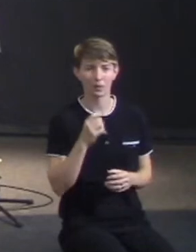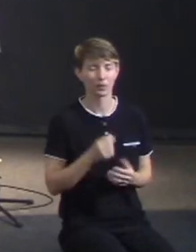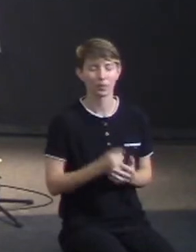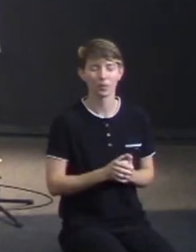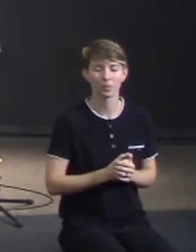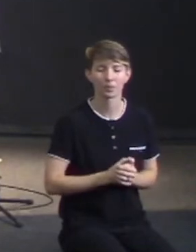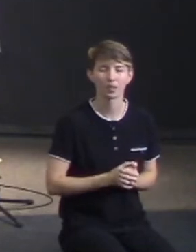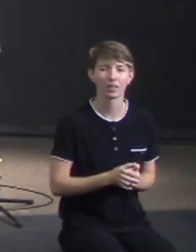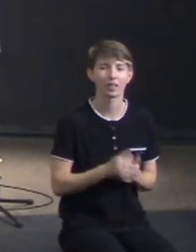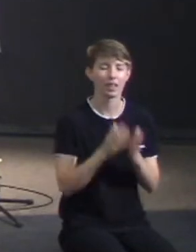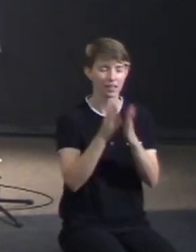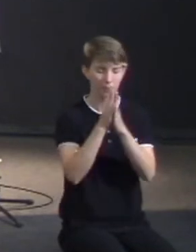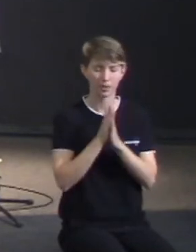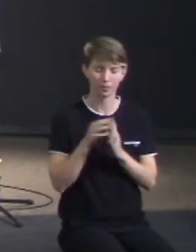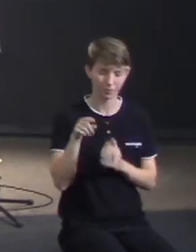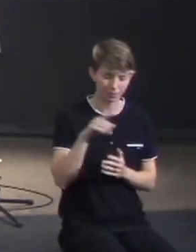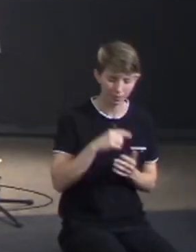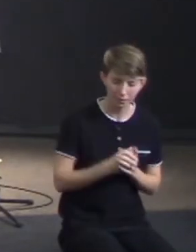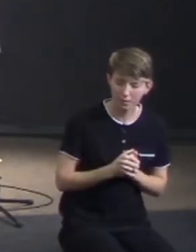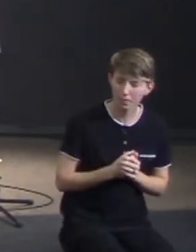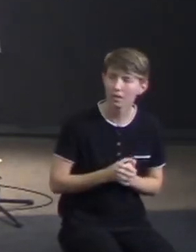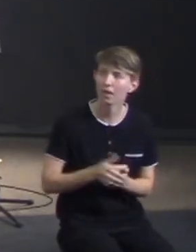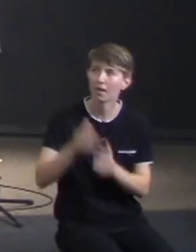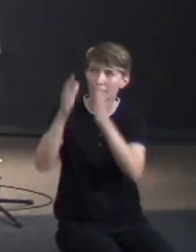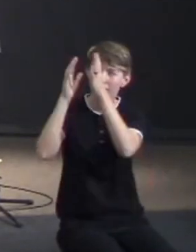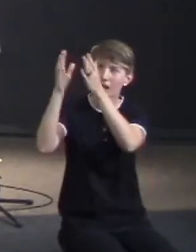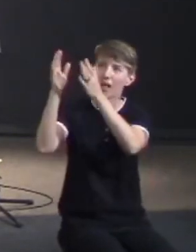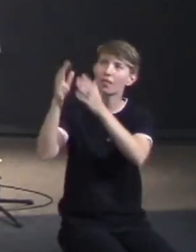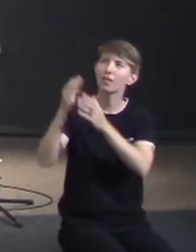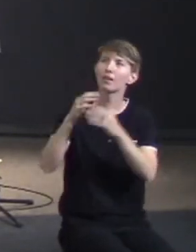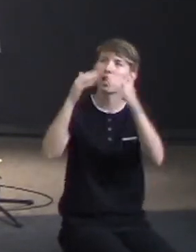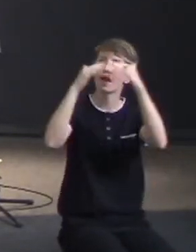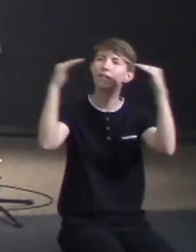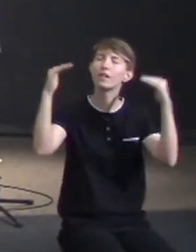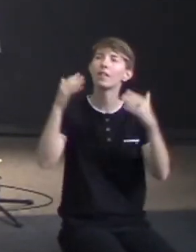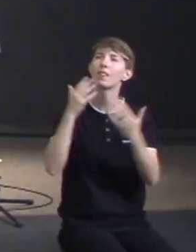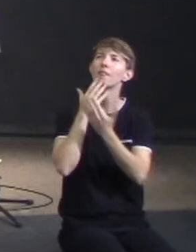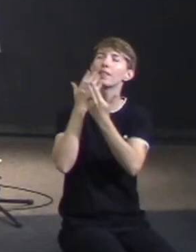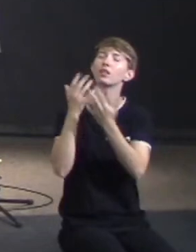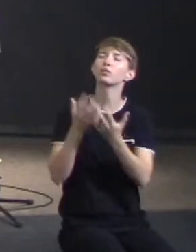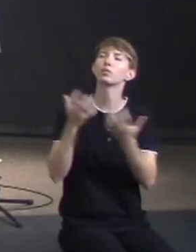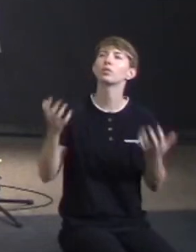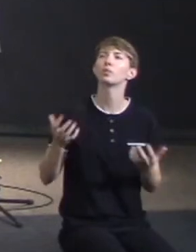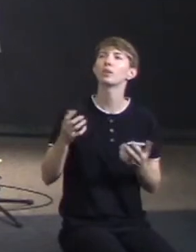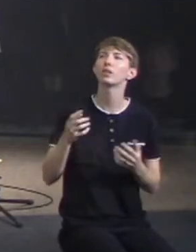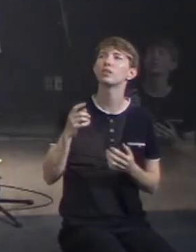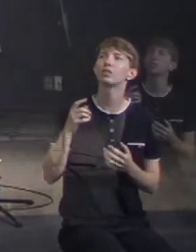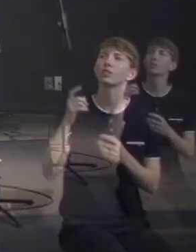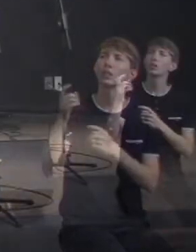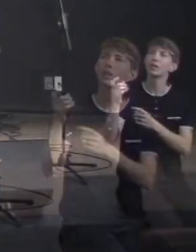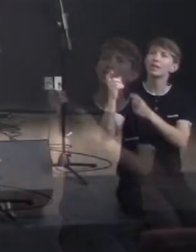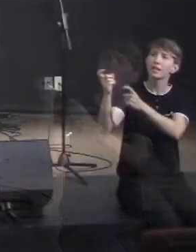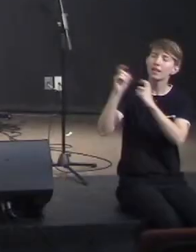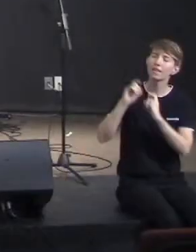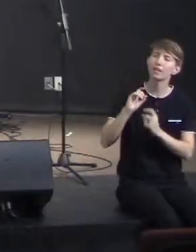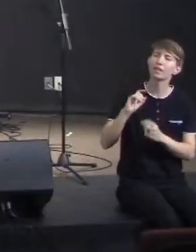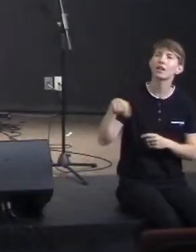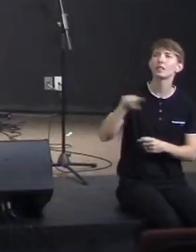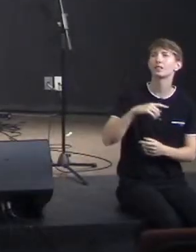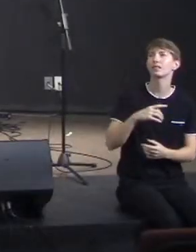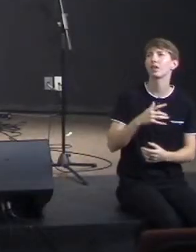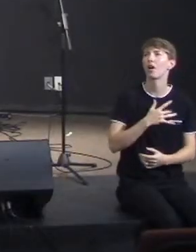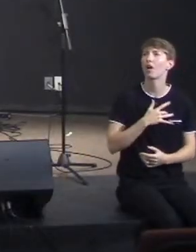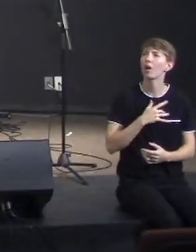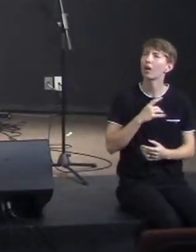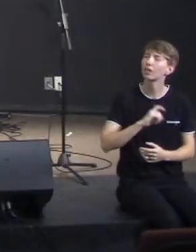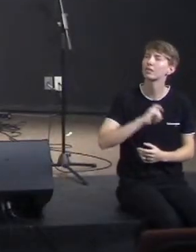prayer. Father in heaven, thank you so much for giving us a heart to give. Thank you so much for allowing